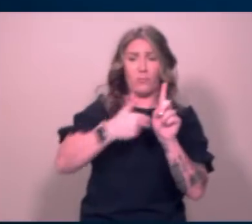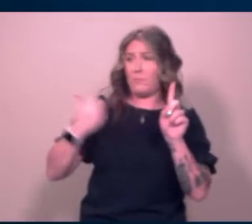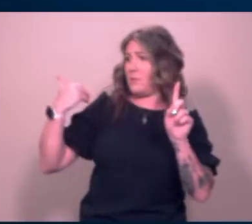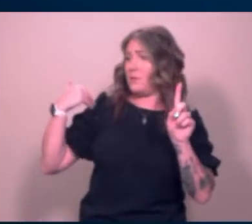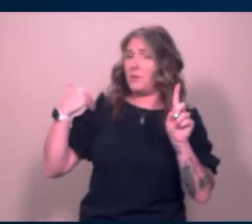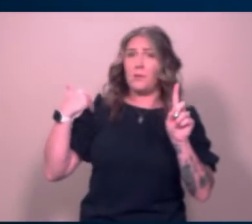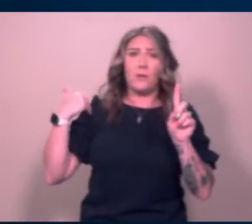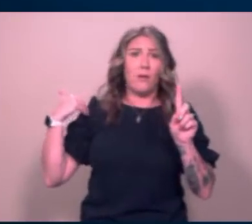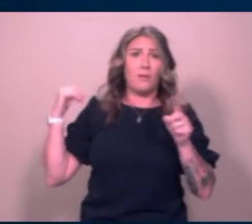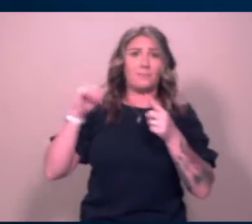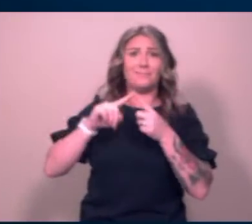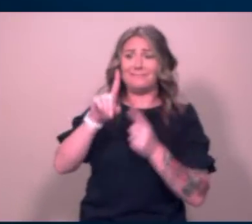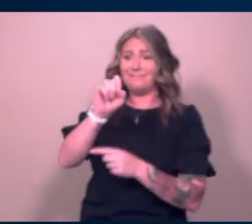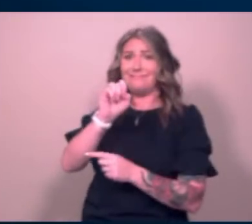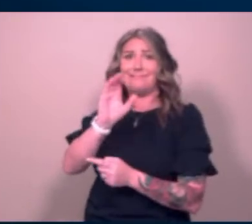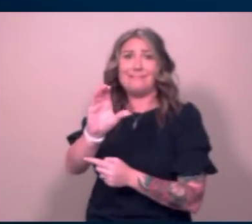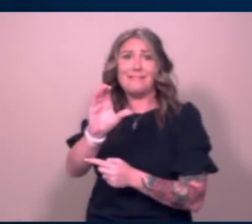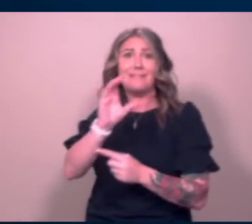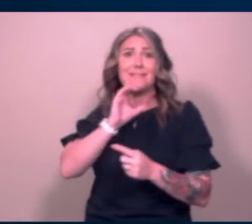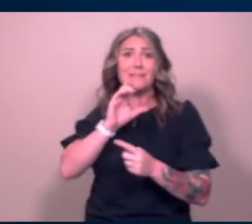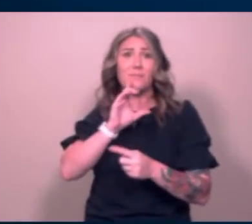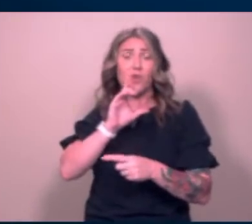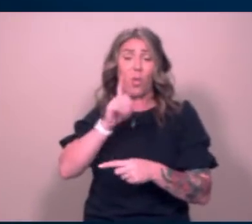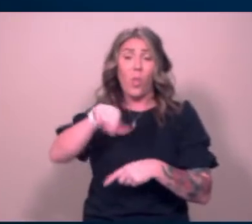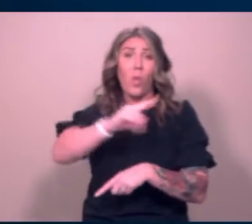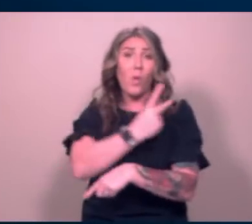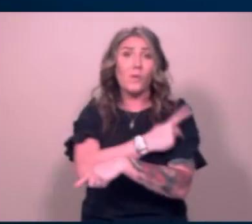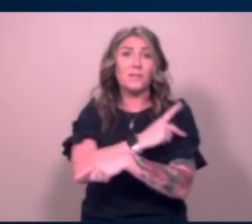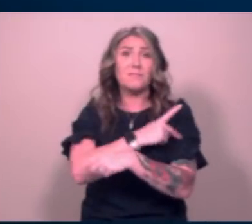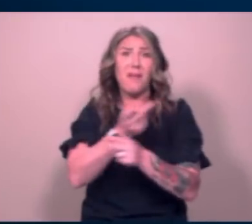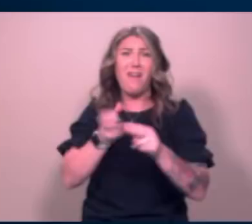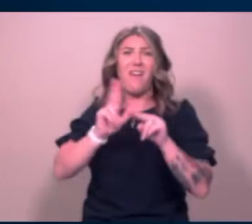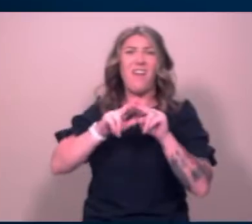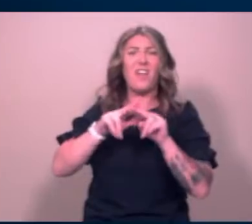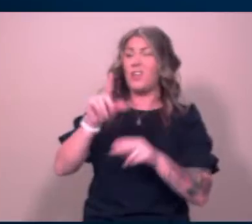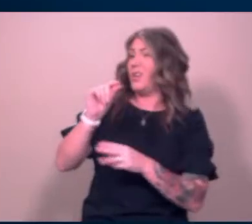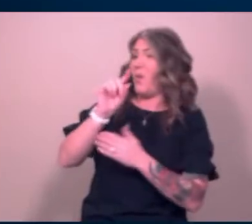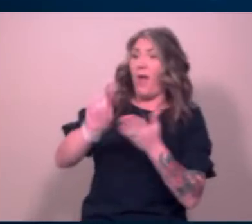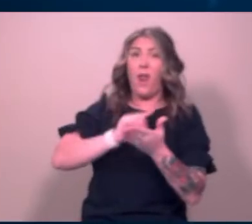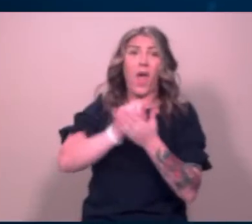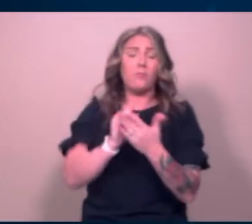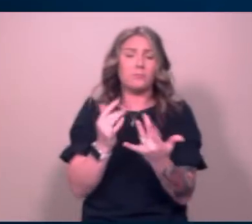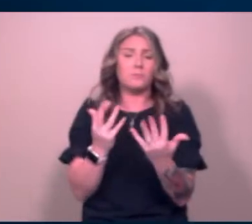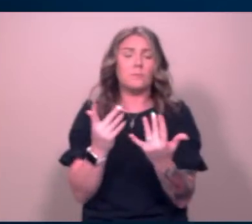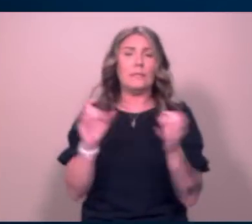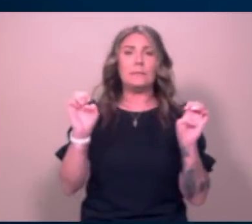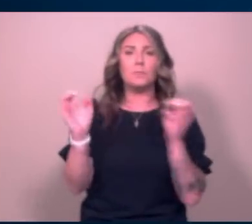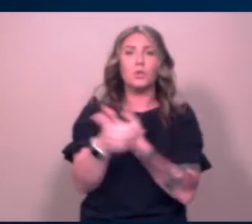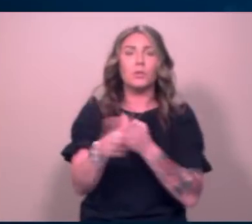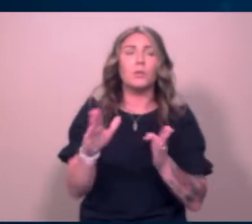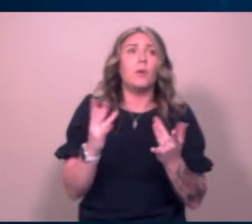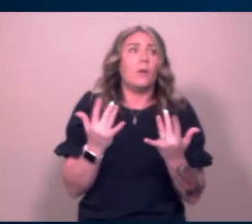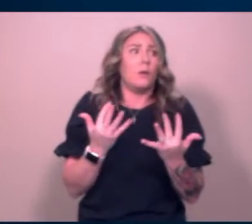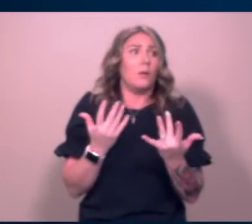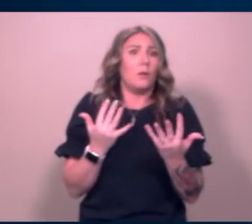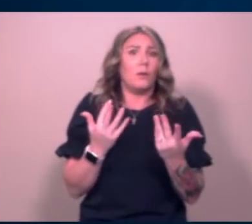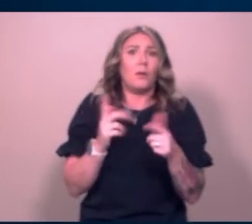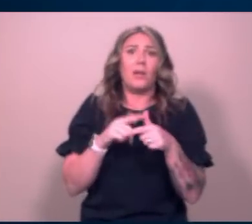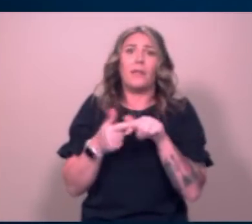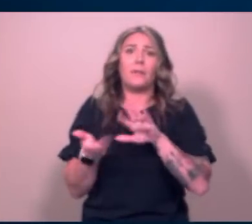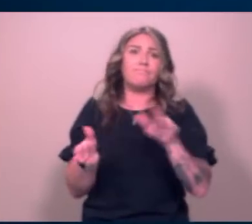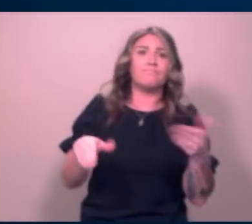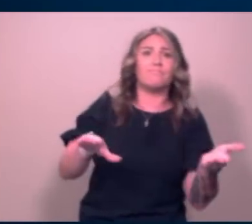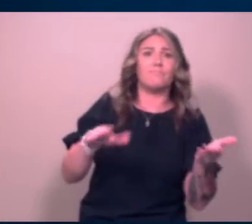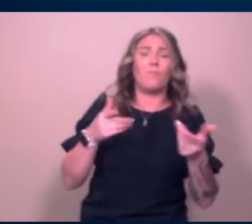to the December period, and that those patients are upwards 20 hours plus in the emergency room and then passing